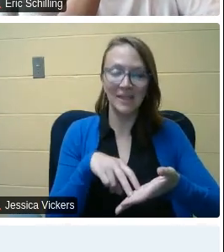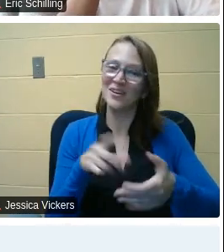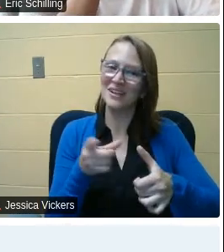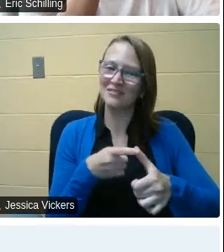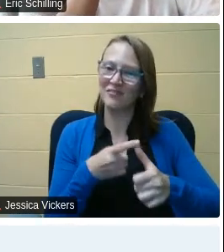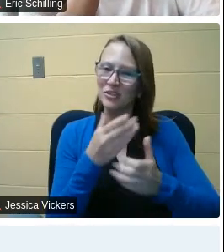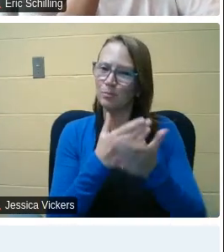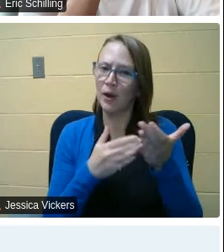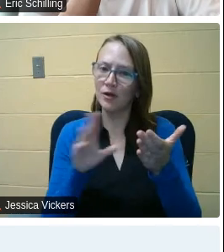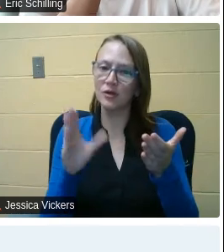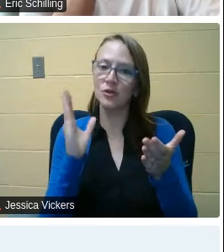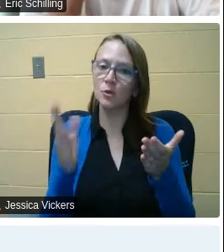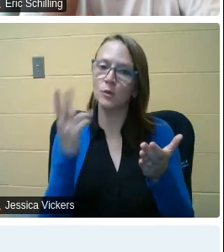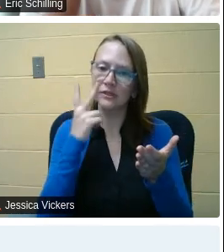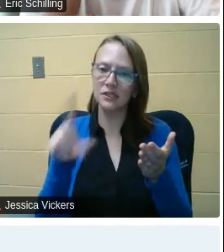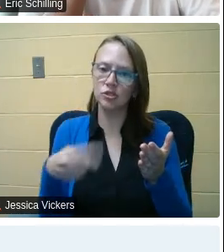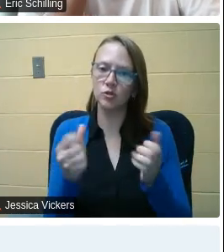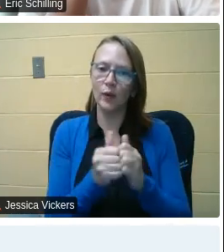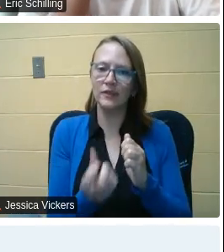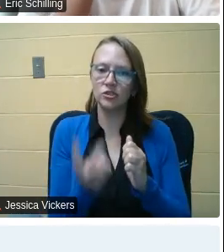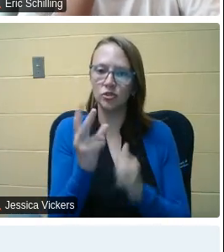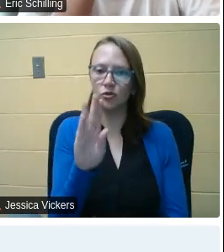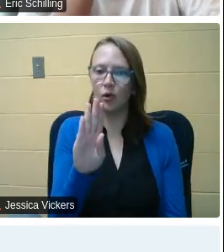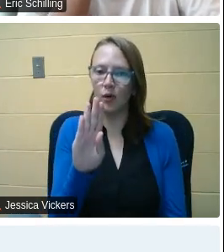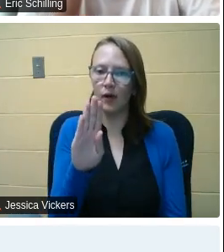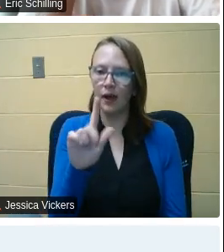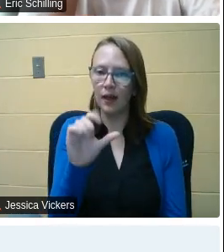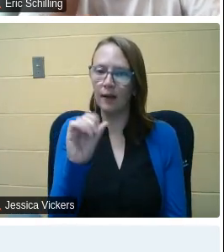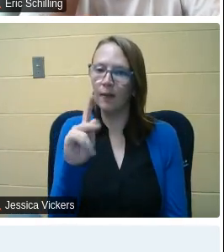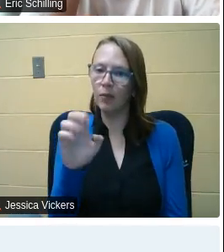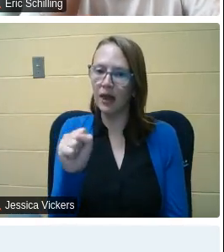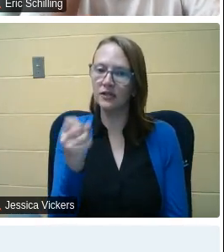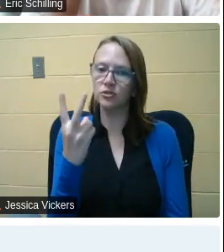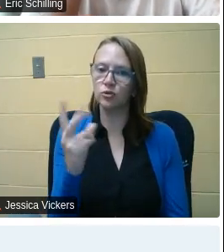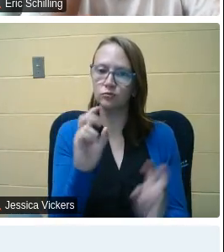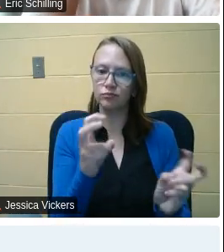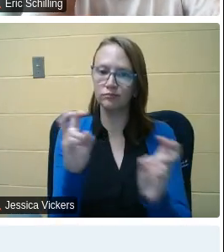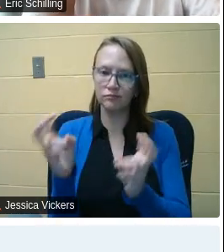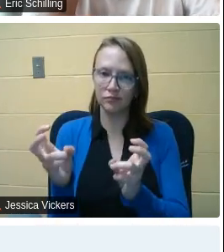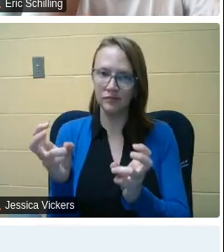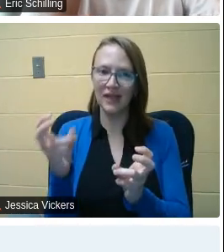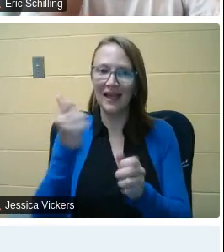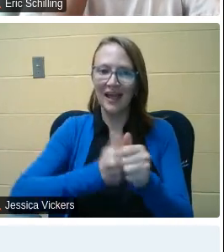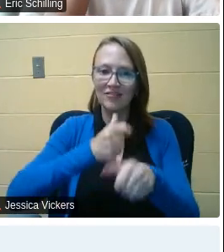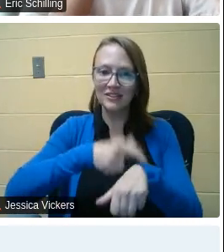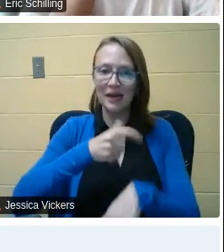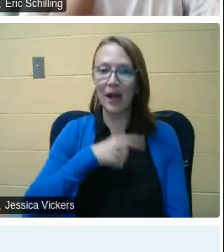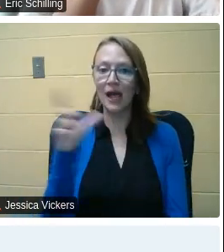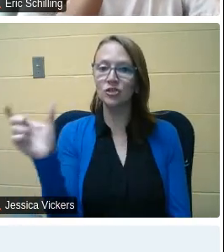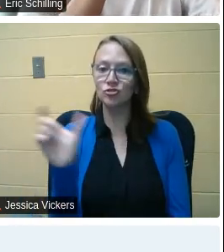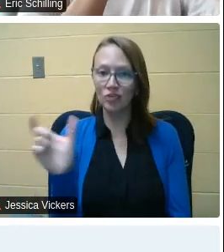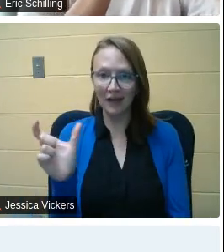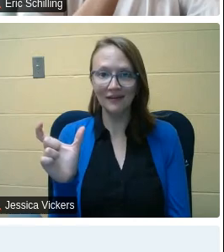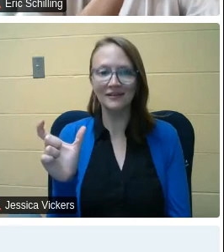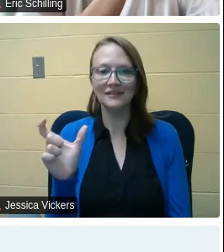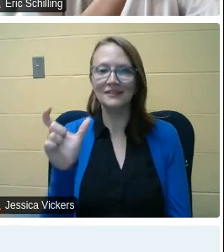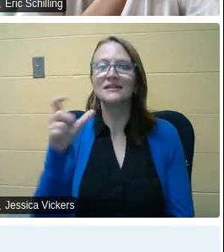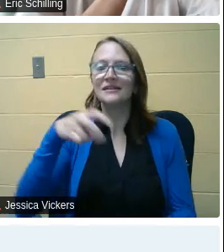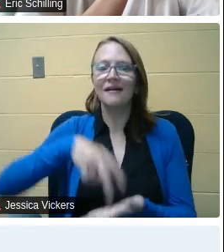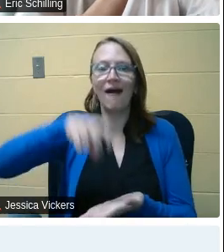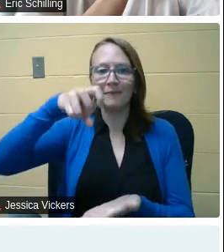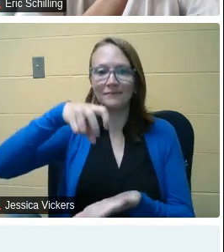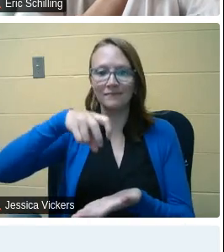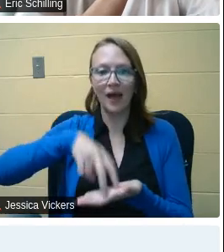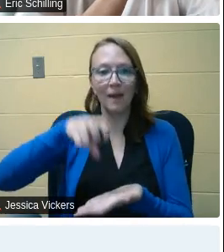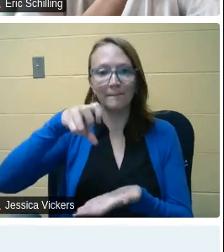see just with these two blocks, I'll hold up my phone, I'm shaking it. And every time I give it a good shake, the kangaroo hops on the screen. Well, let's